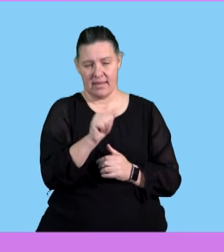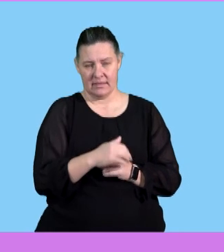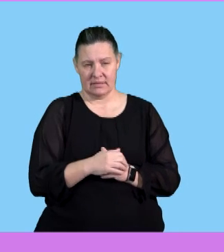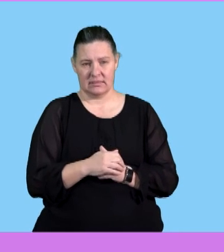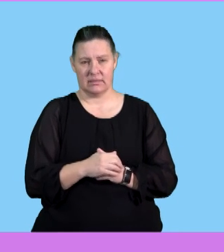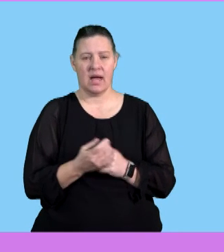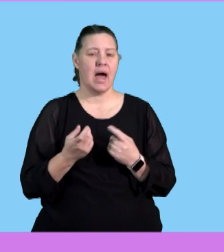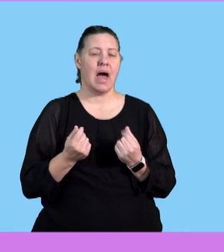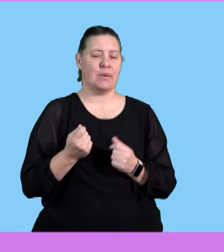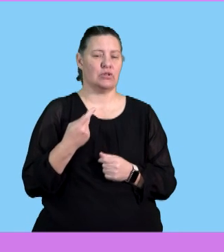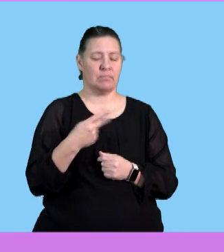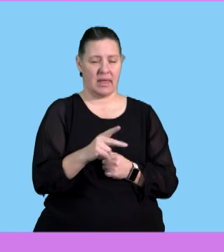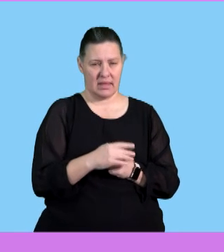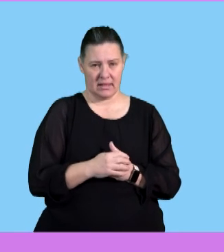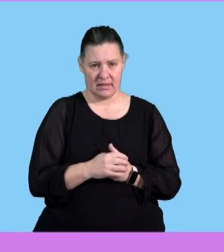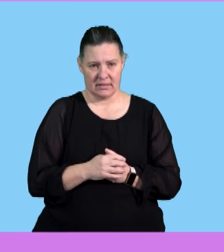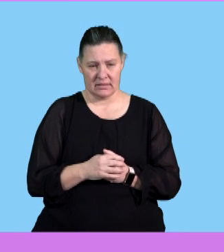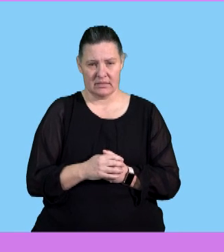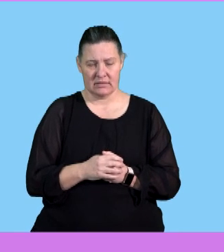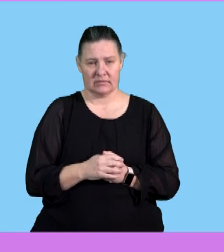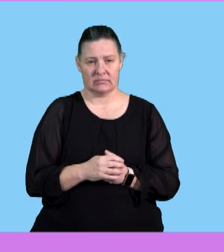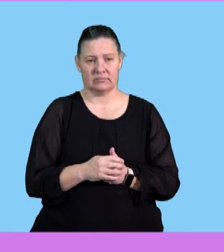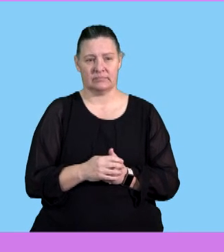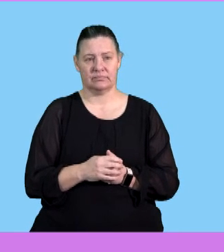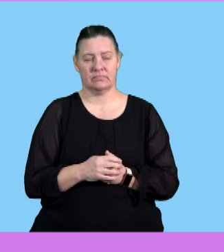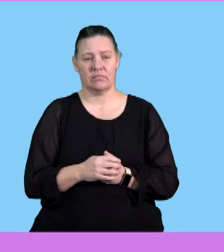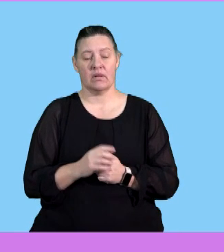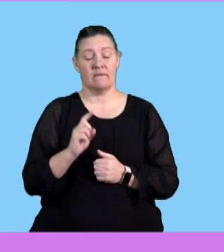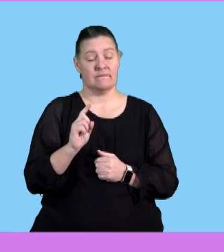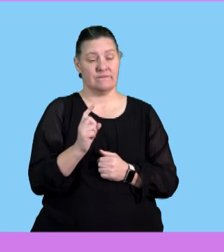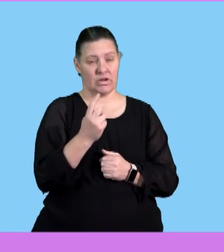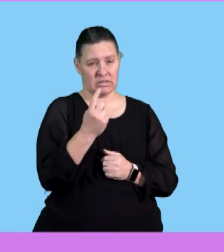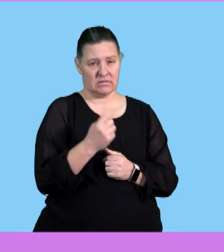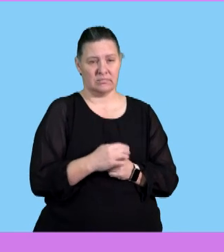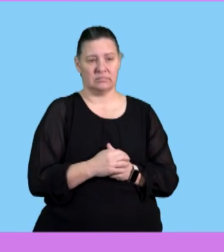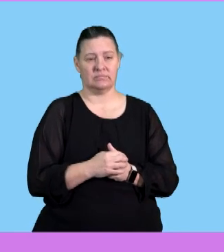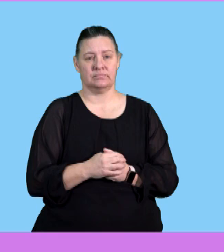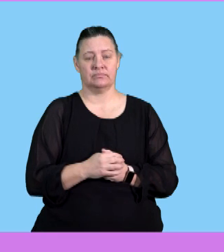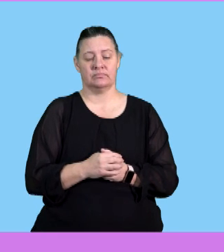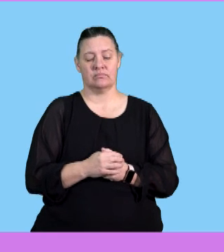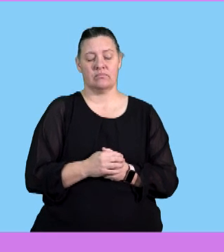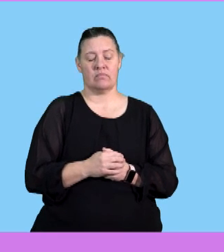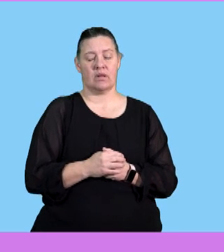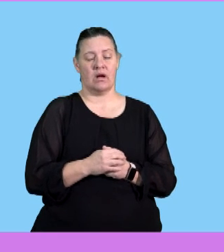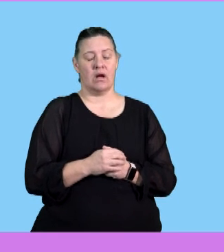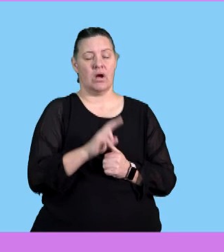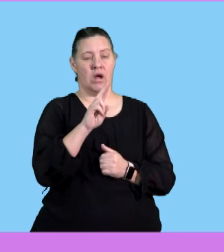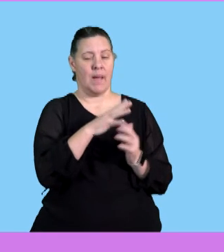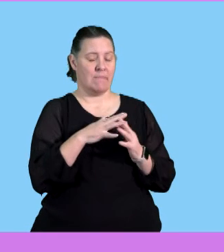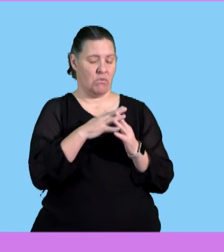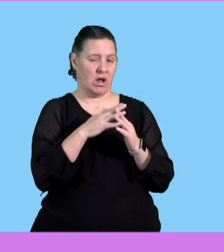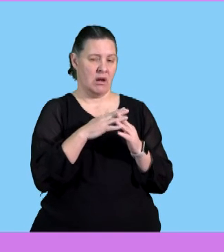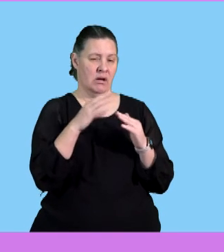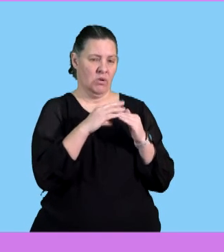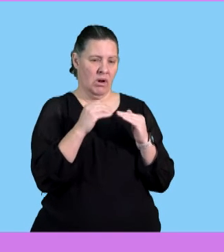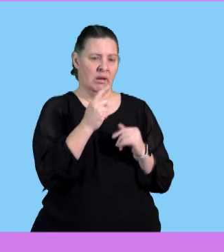A, working out how much are we going to pay in both countries. Now, firstly, we have the US dollar,